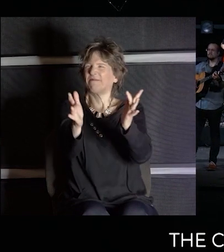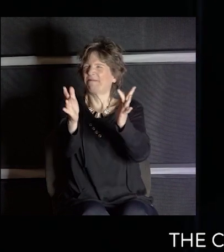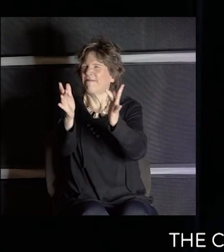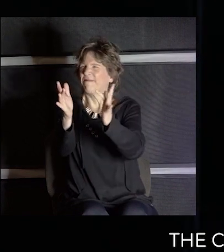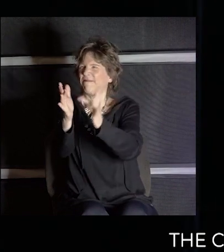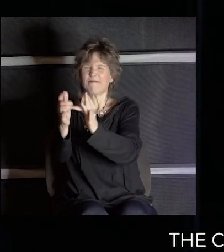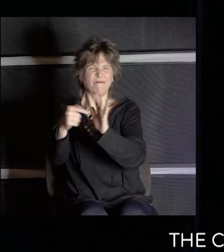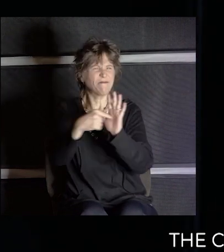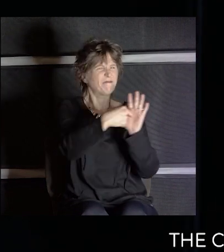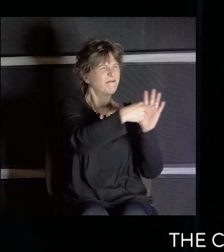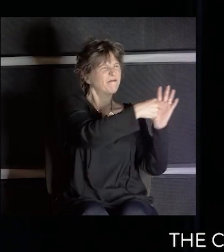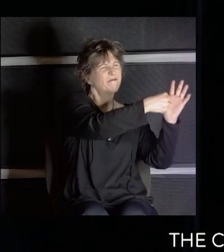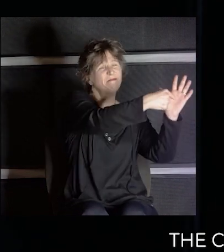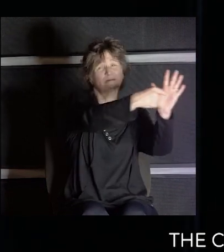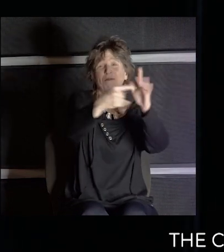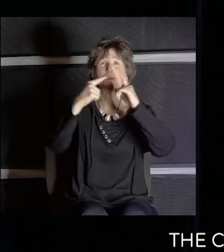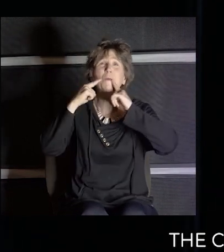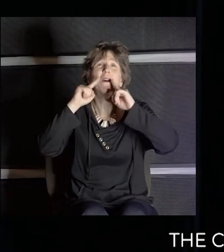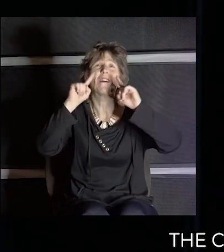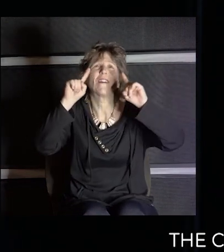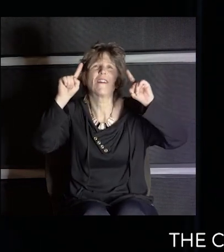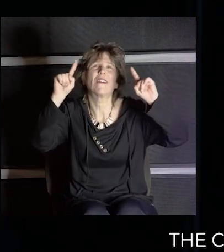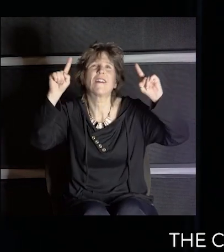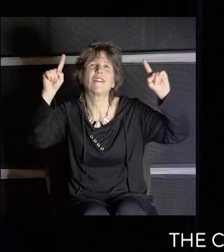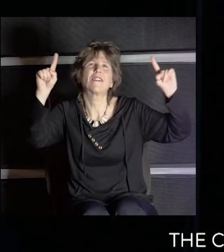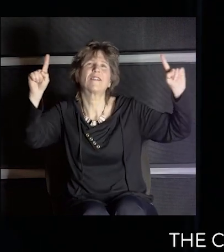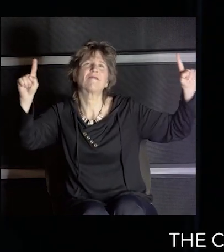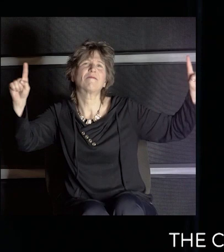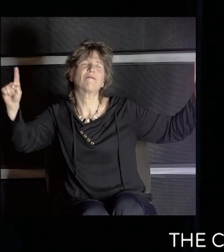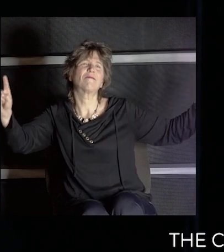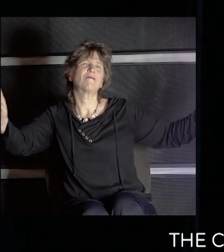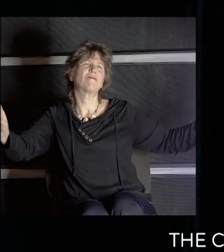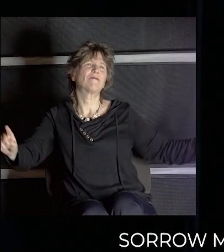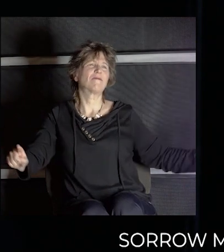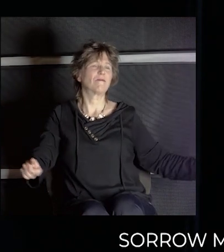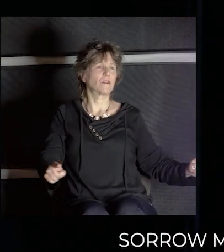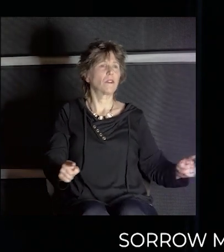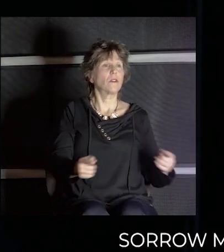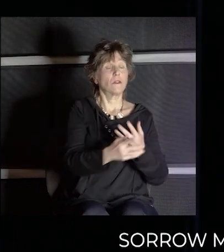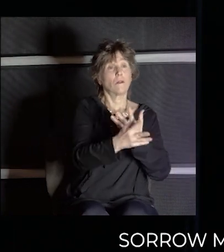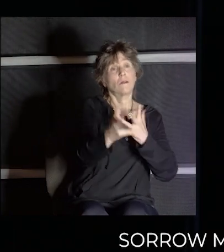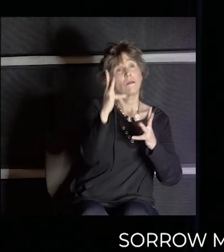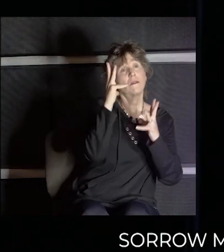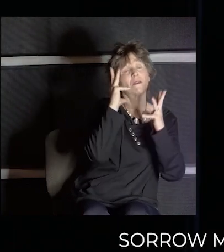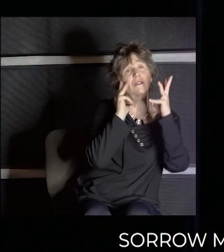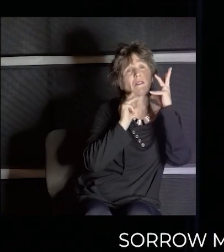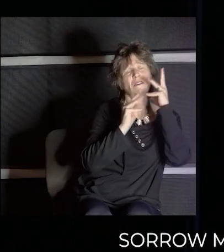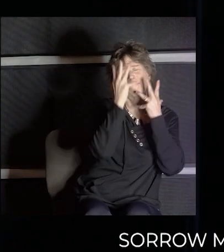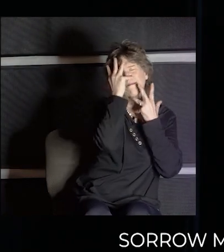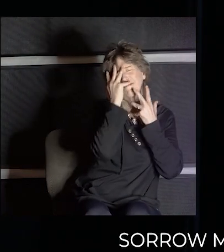The cross has the final word.